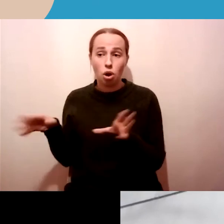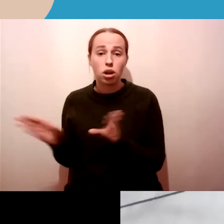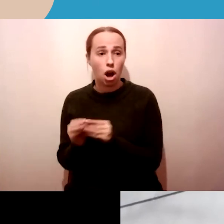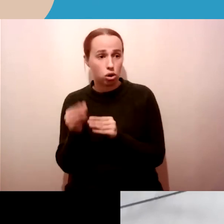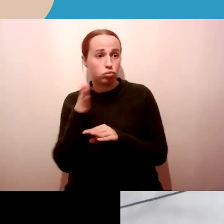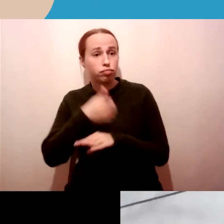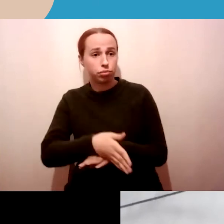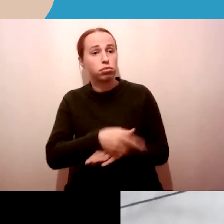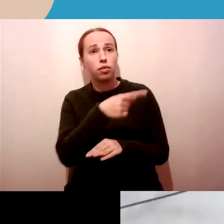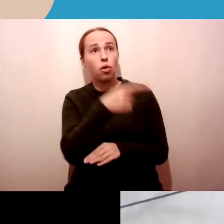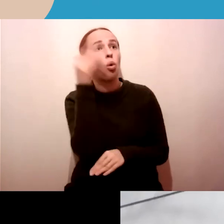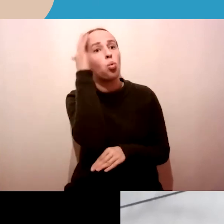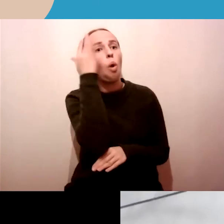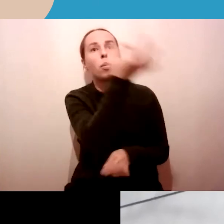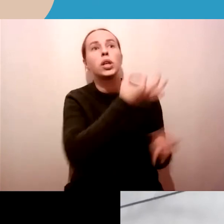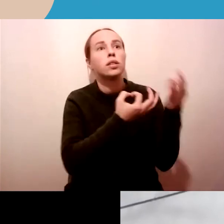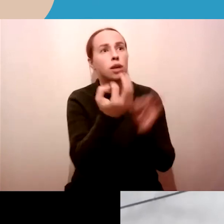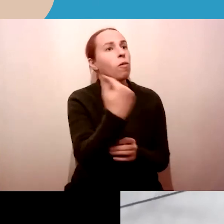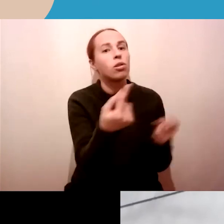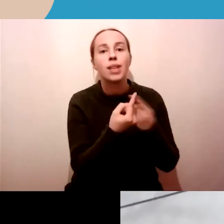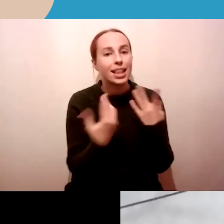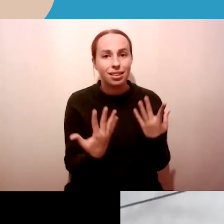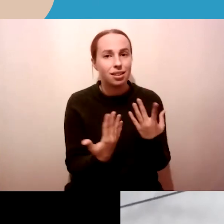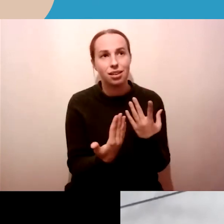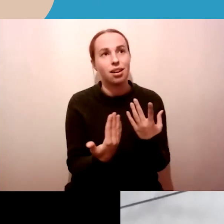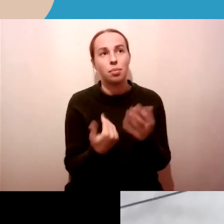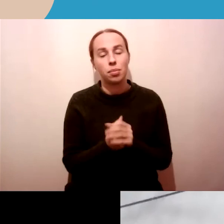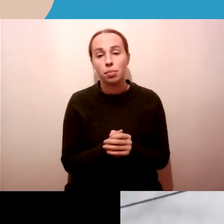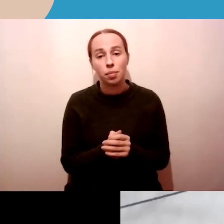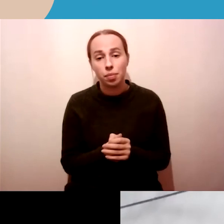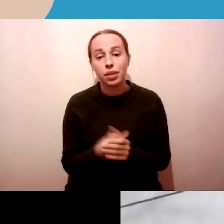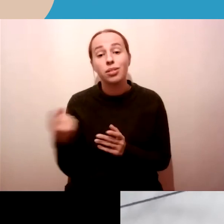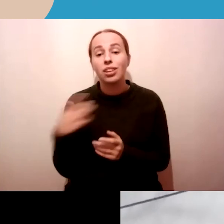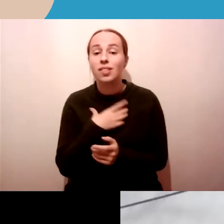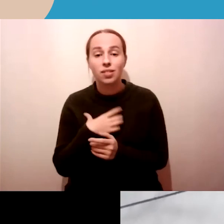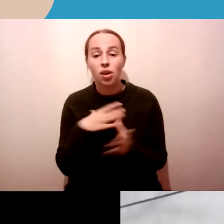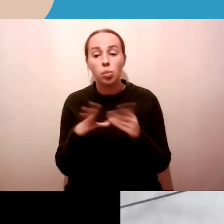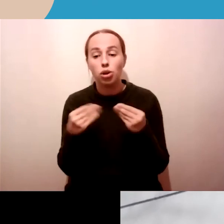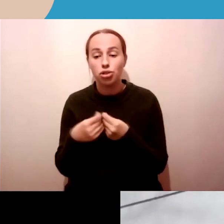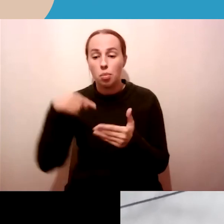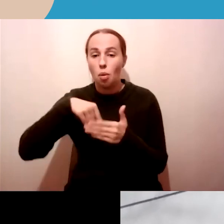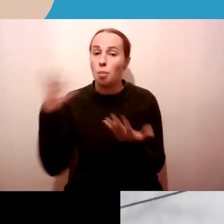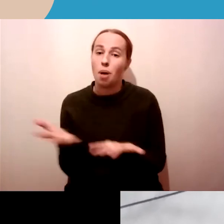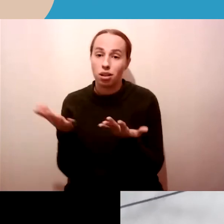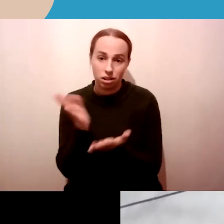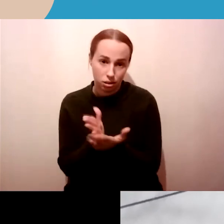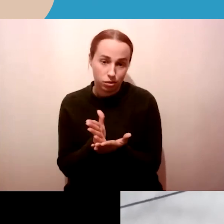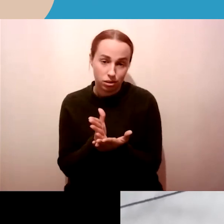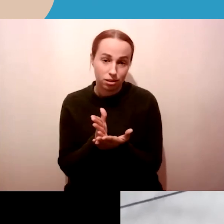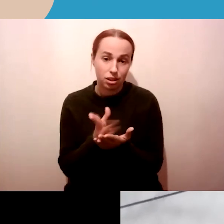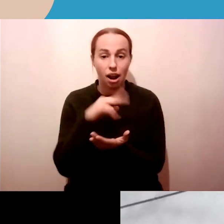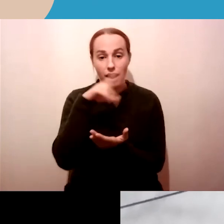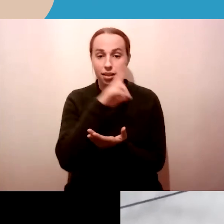sometimes, well, probably parents can address school management and speak about this problem. But then it depends